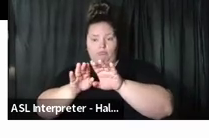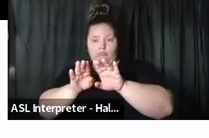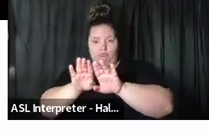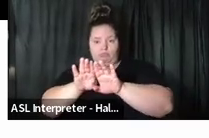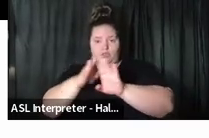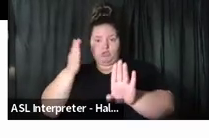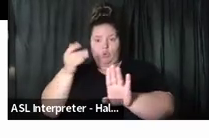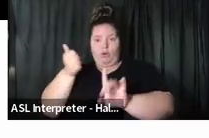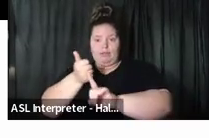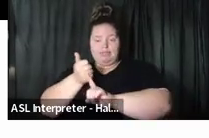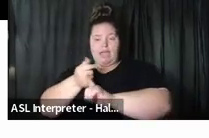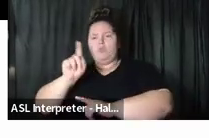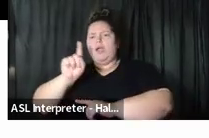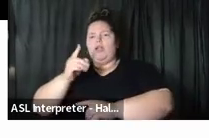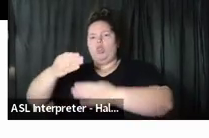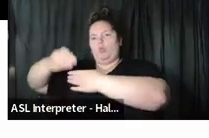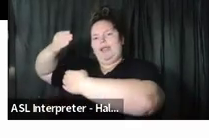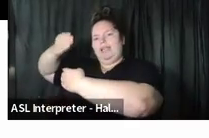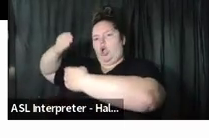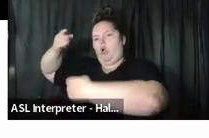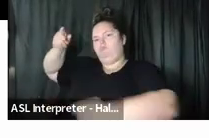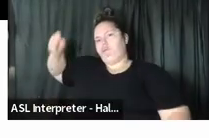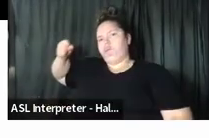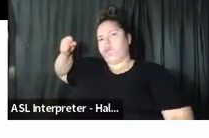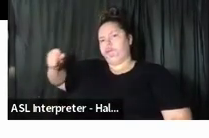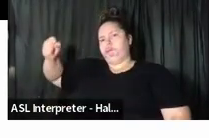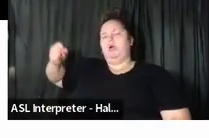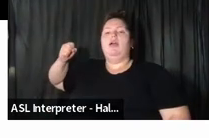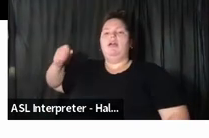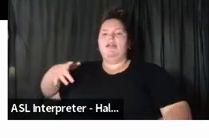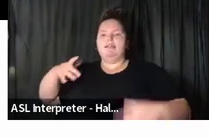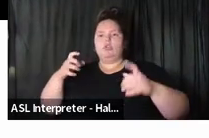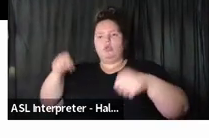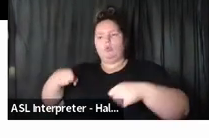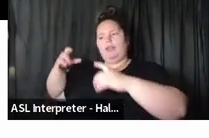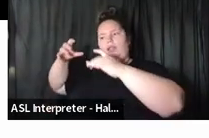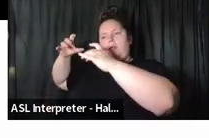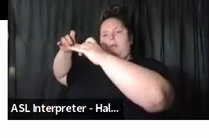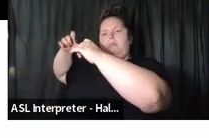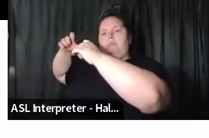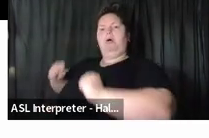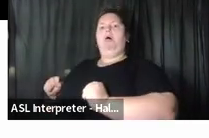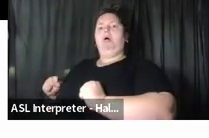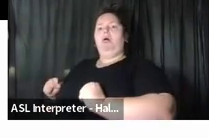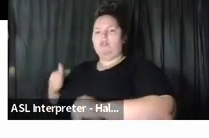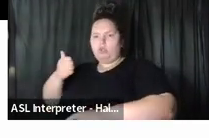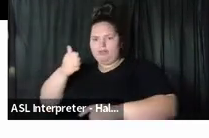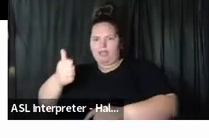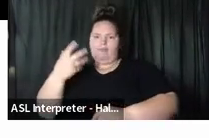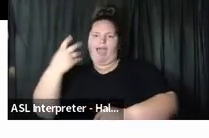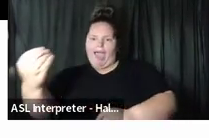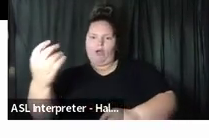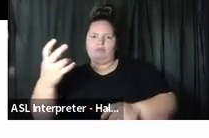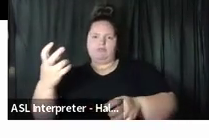that's just another way for like to get some like leverage to help pull yourself up out of the vehicle.